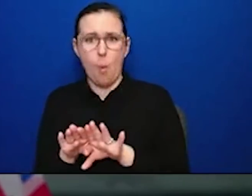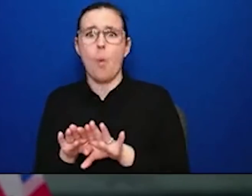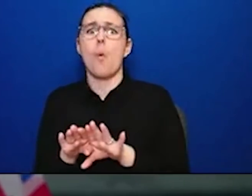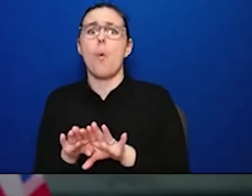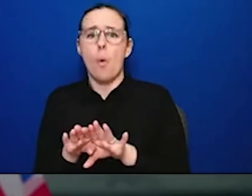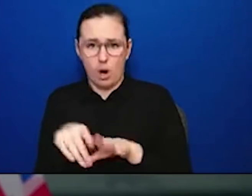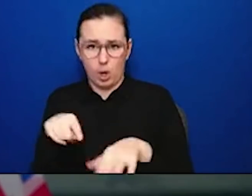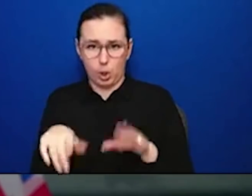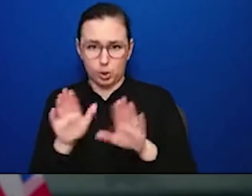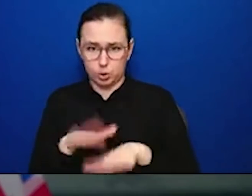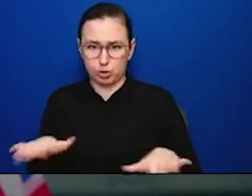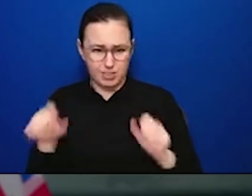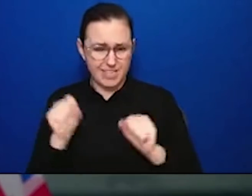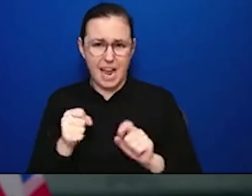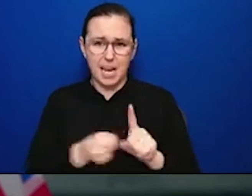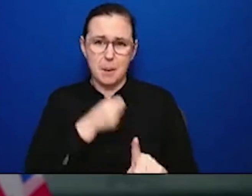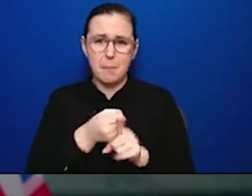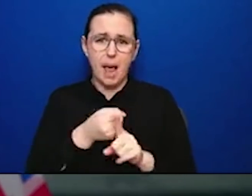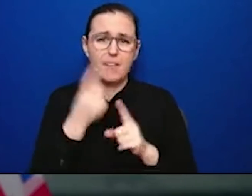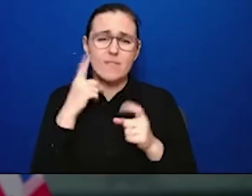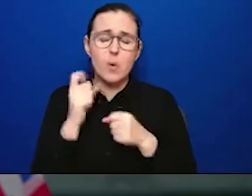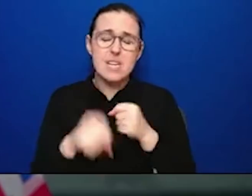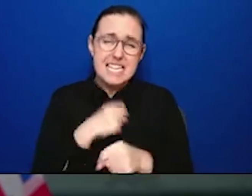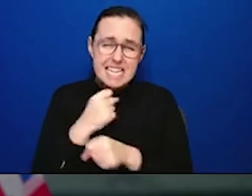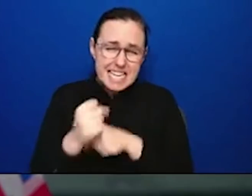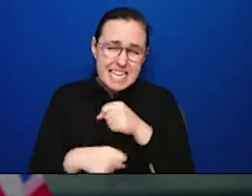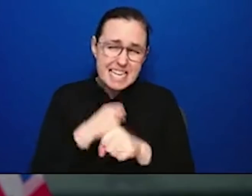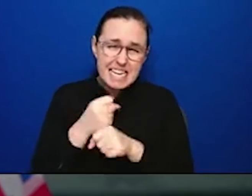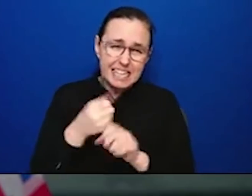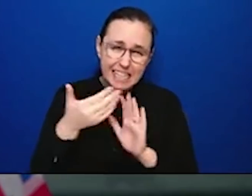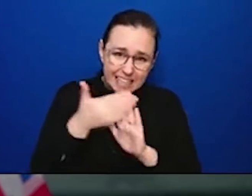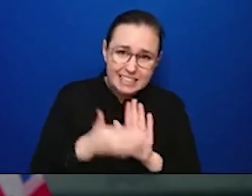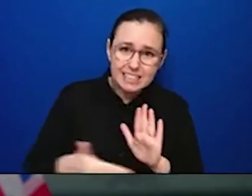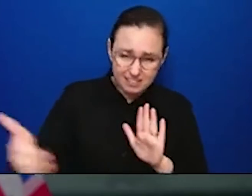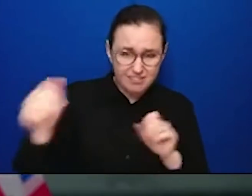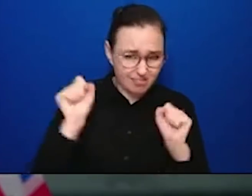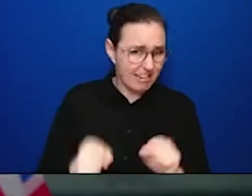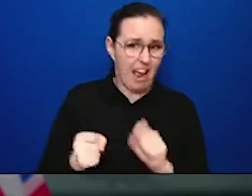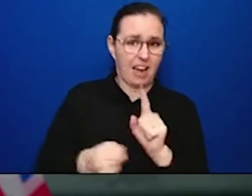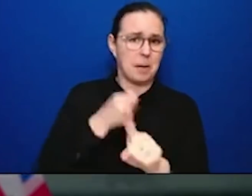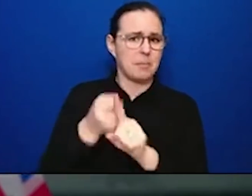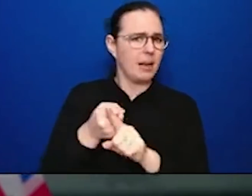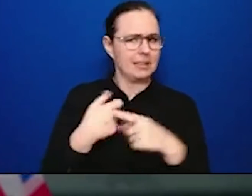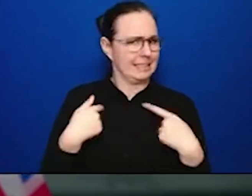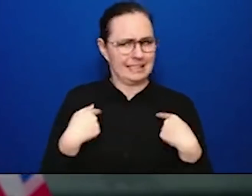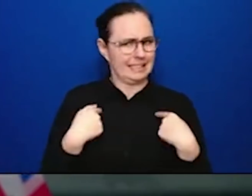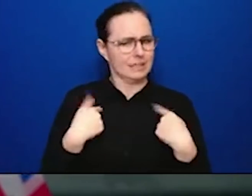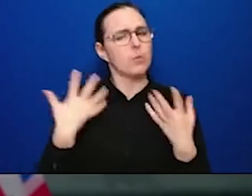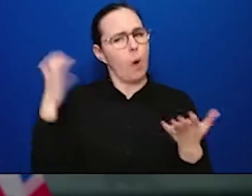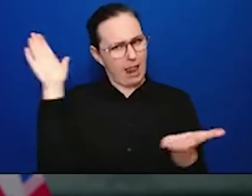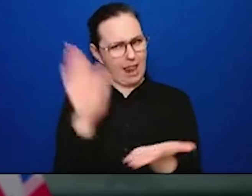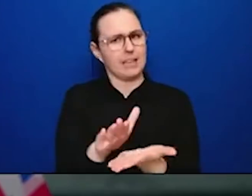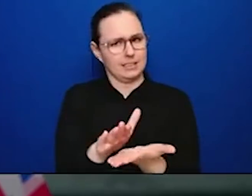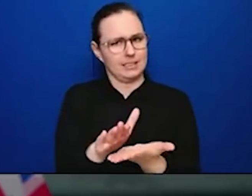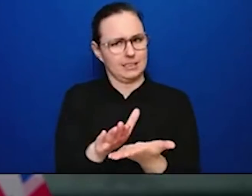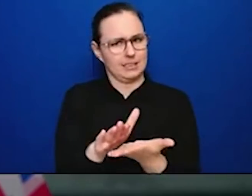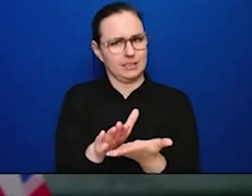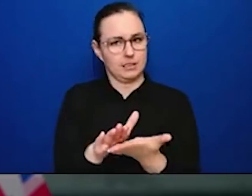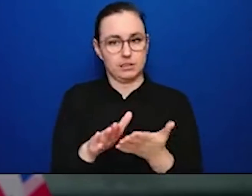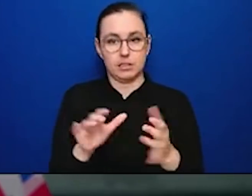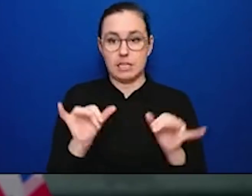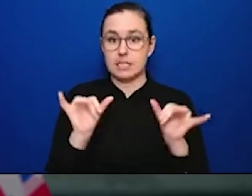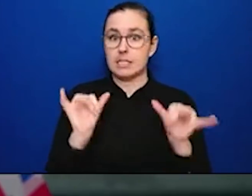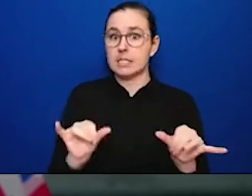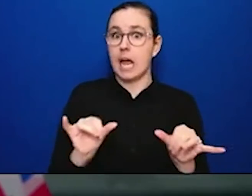tried to find that balance, and orders are in place to try and make sure that those things that are